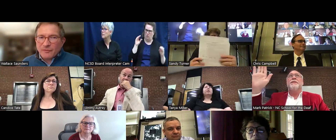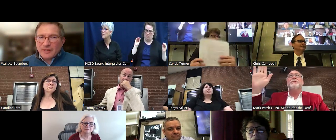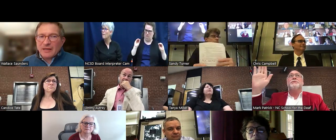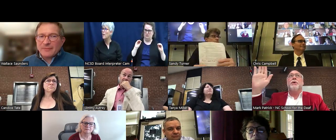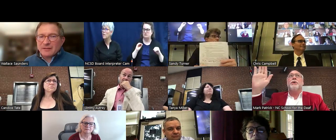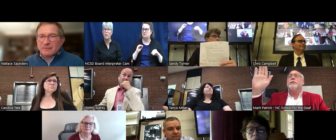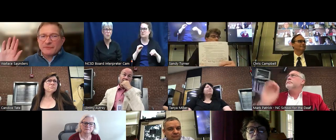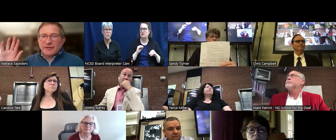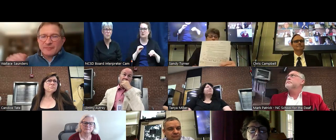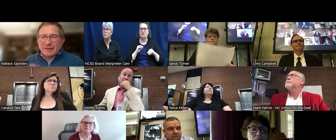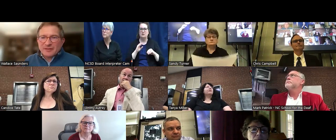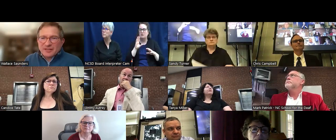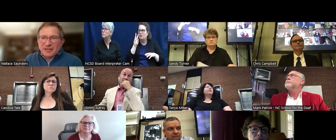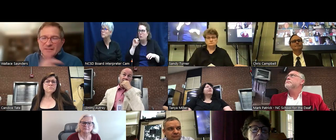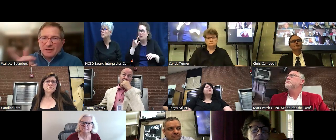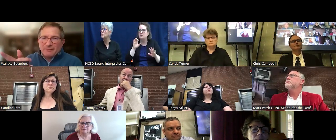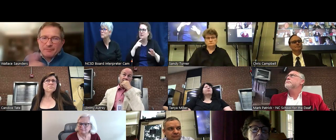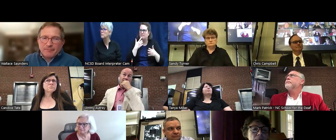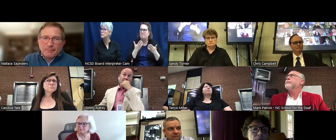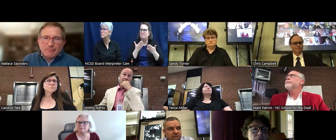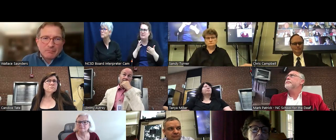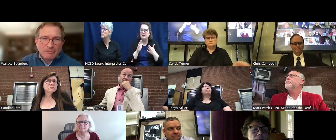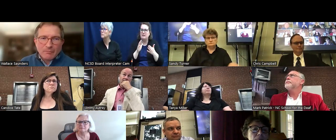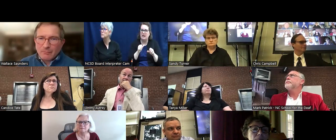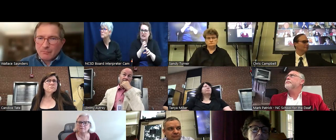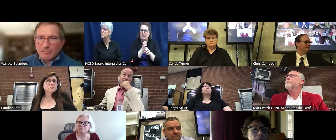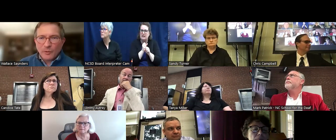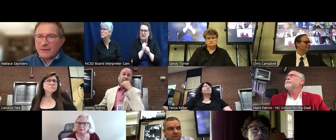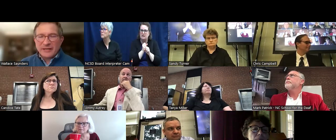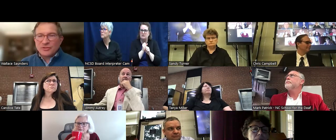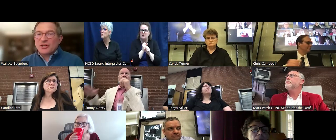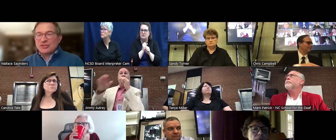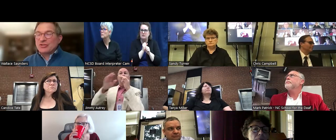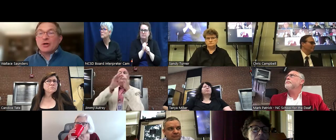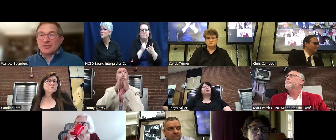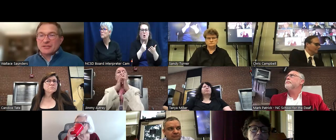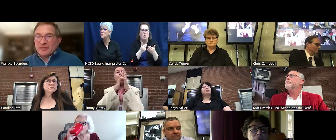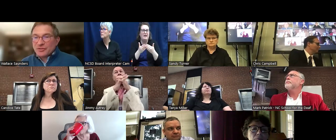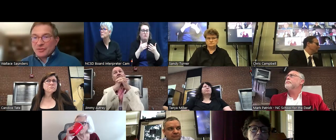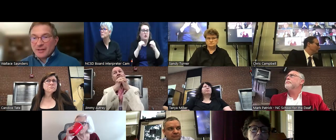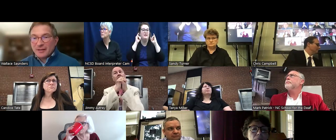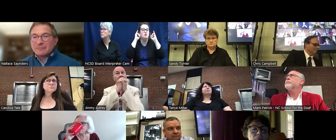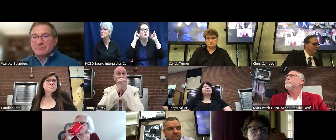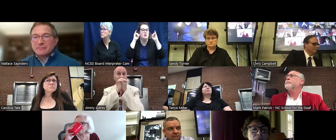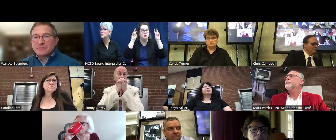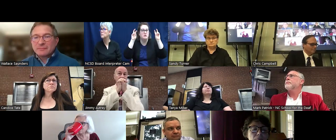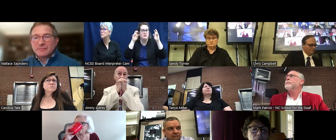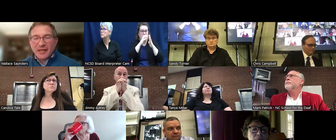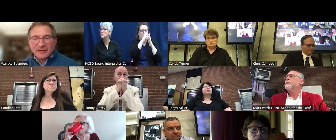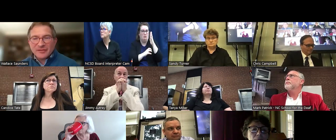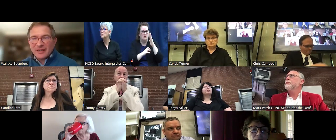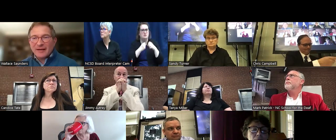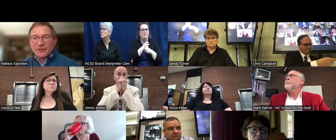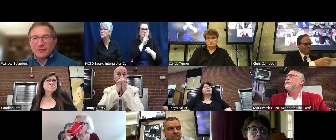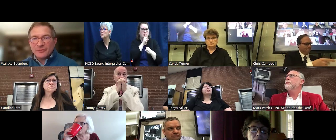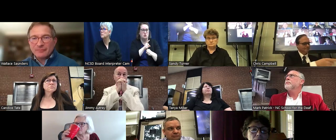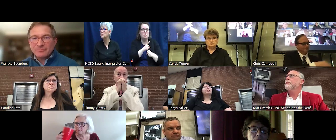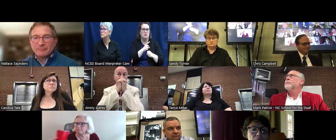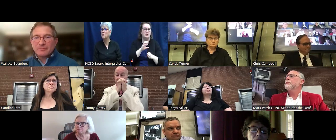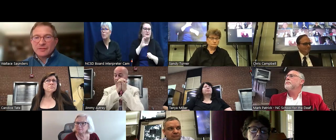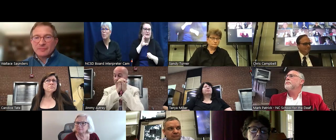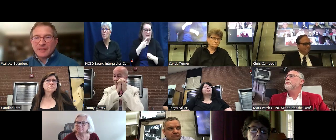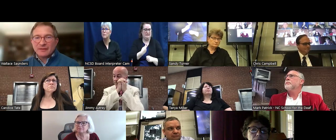If we could maybe just get the, whatever the instructions are, just to make sure that Candace and I have